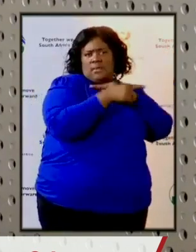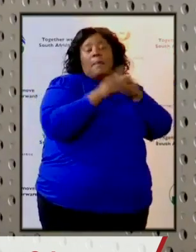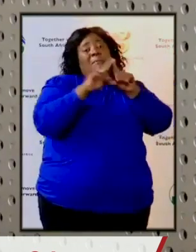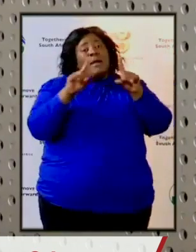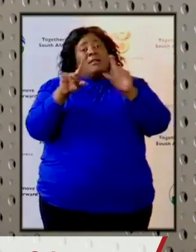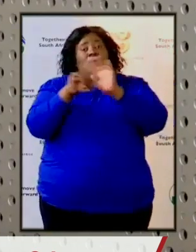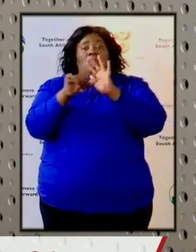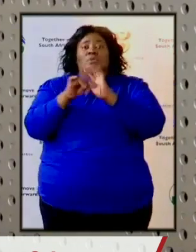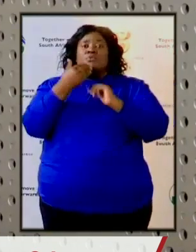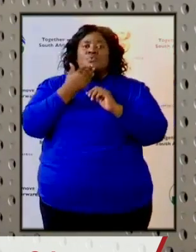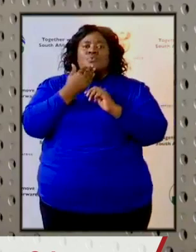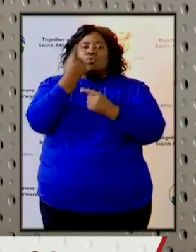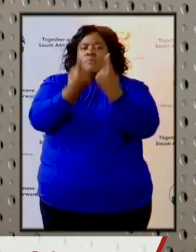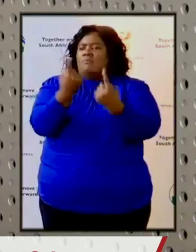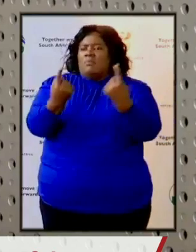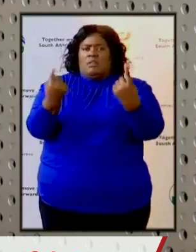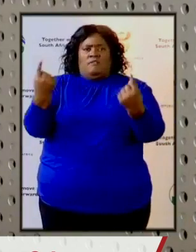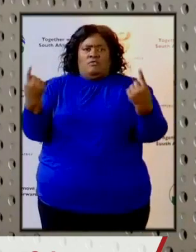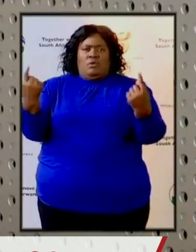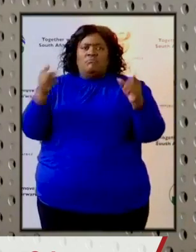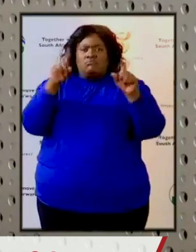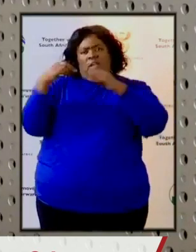responsibility. So that's what